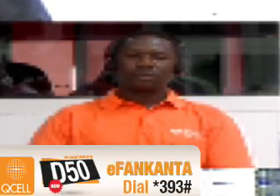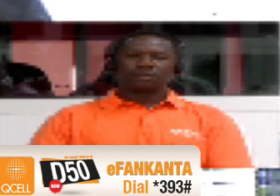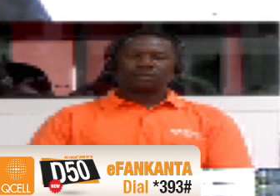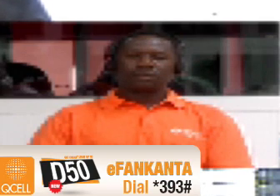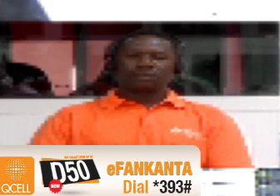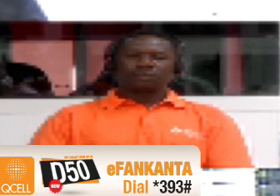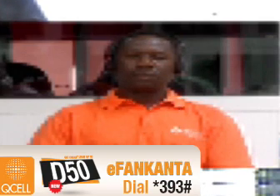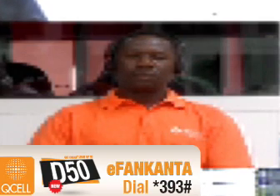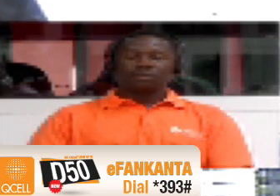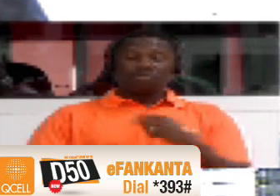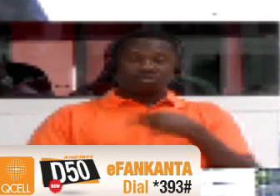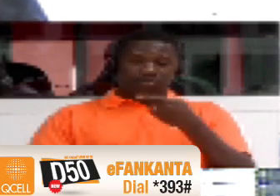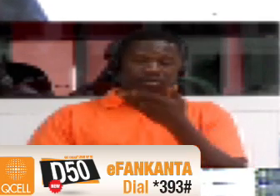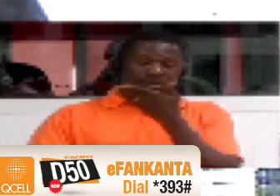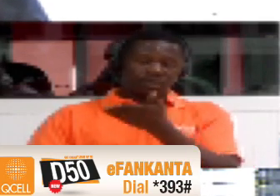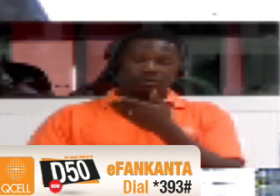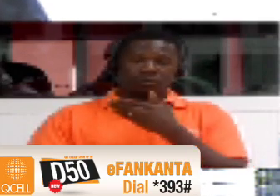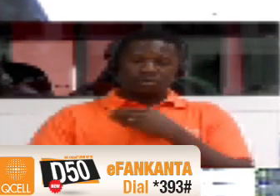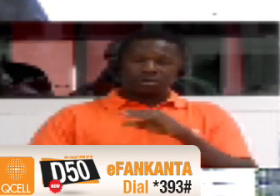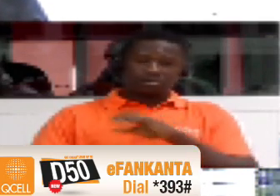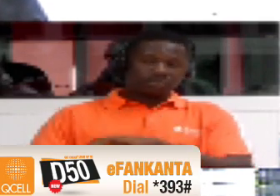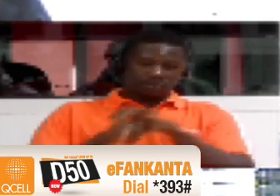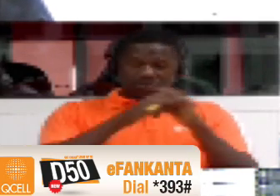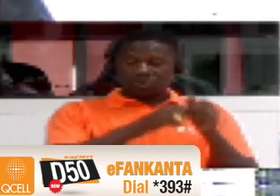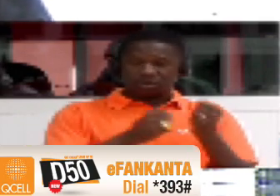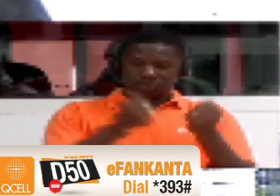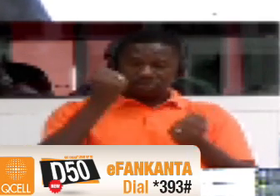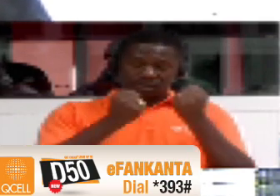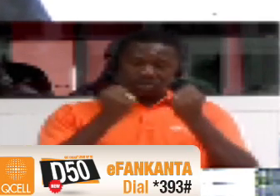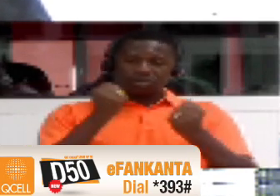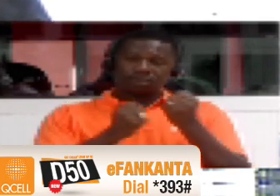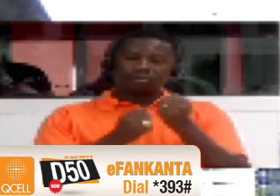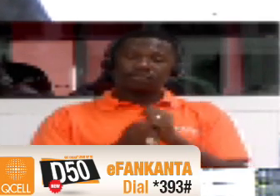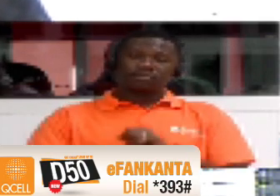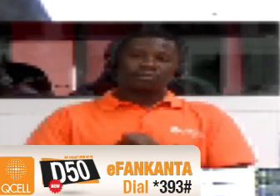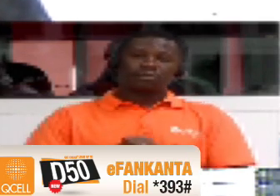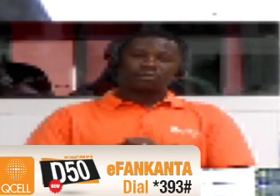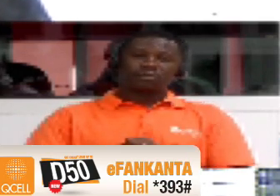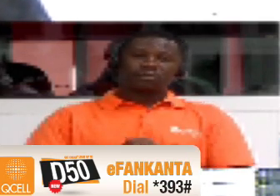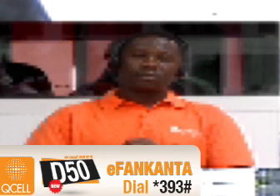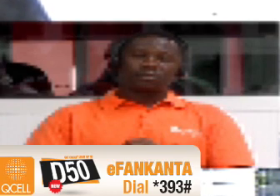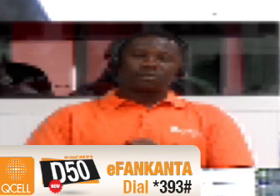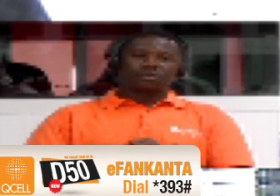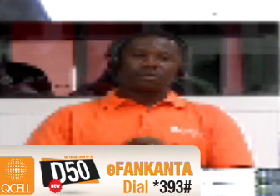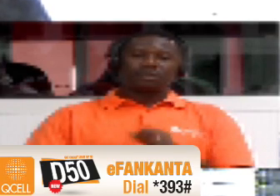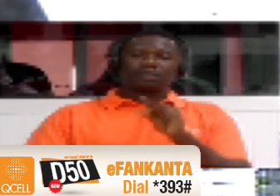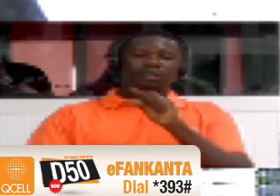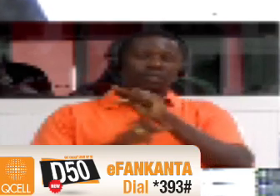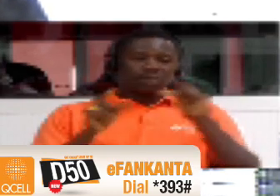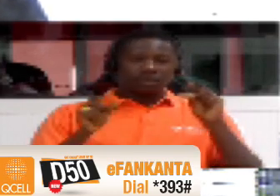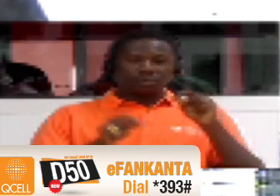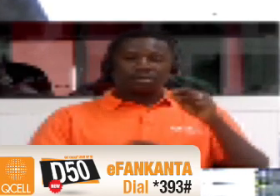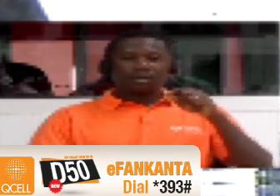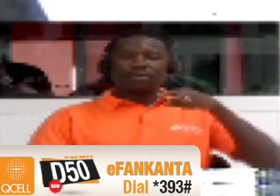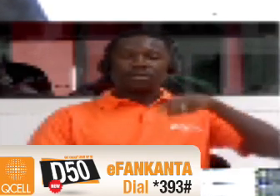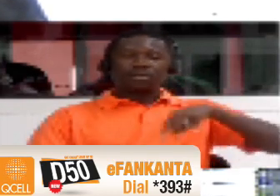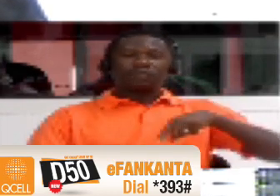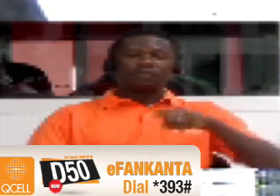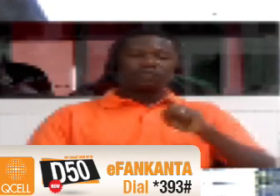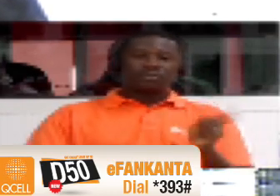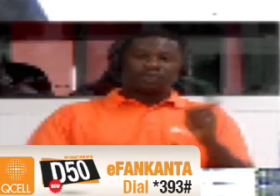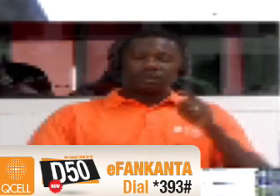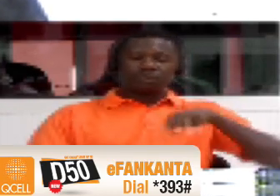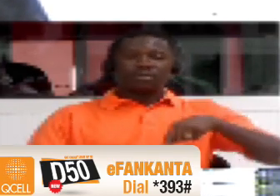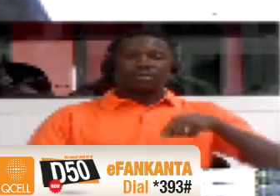moto kono. From there, we were boarding. We boarded the vehicle. Mimu GPF 2 PIU. Which was